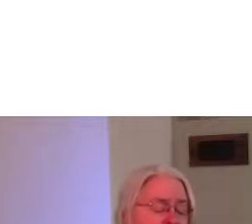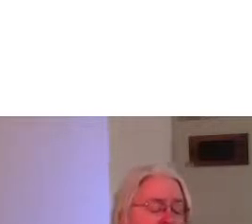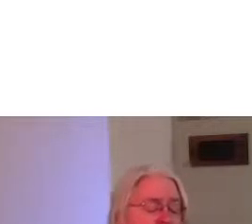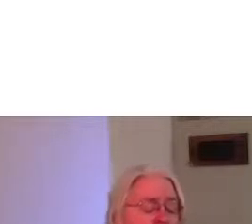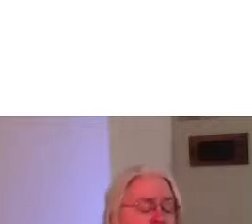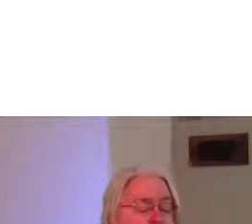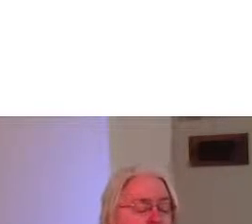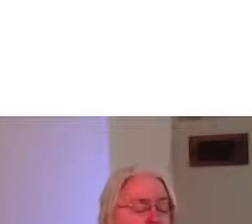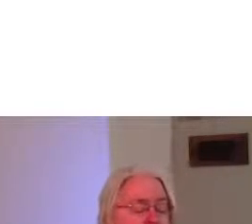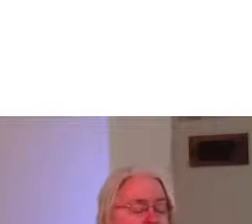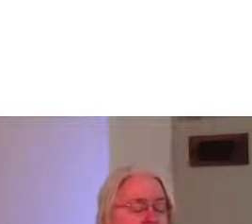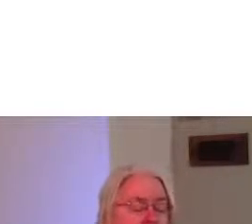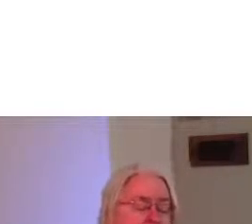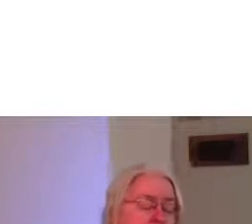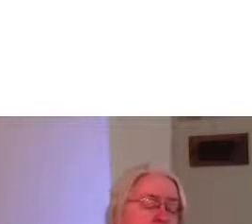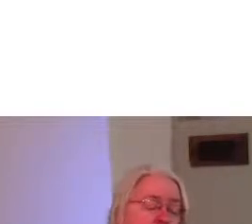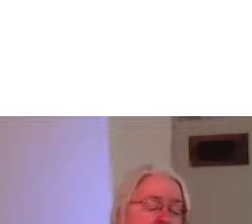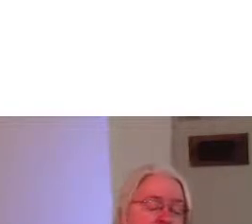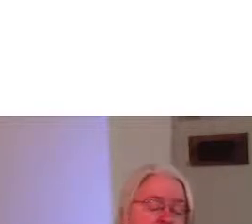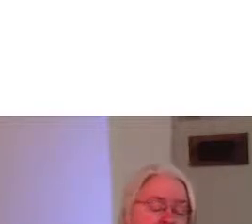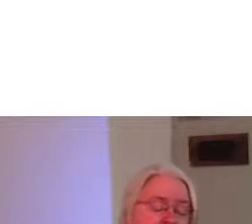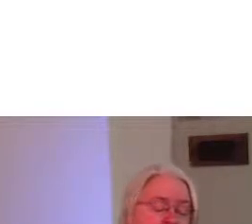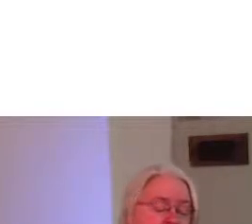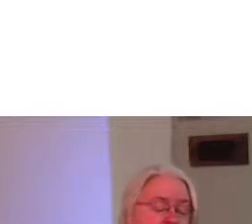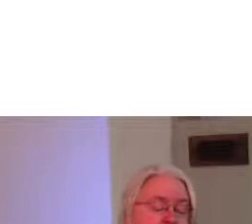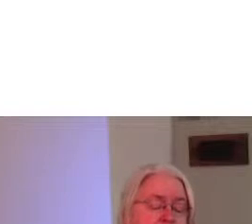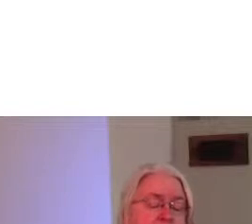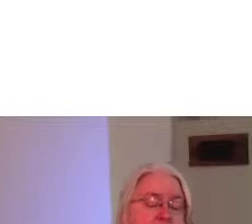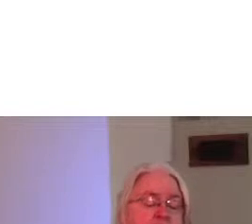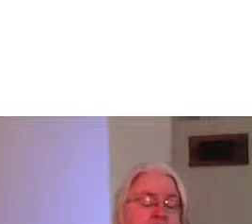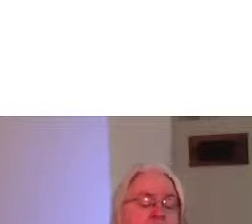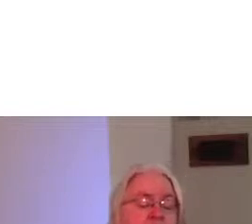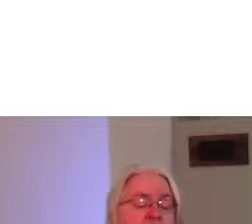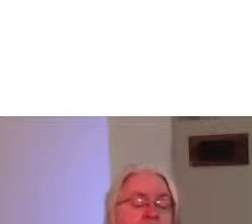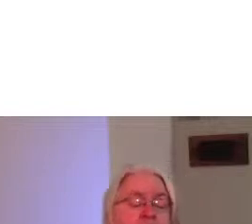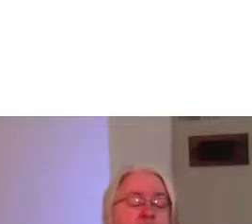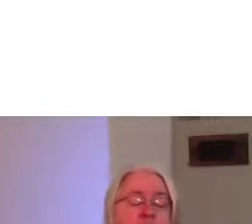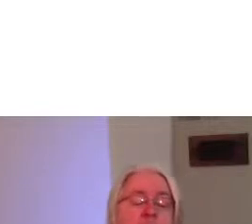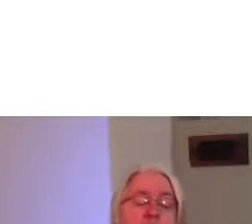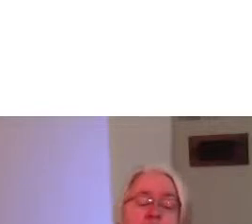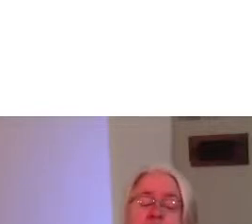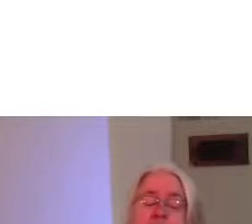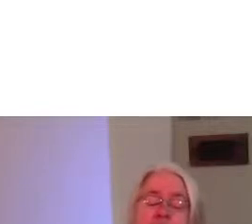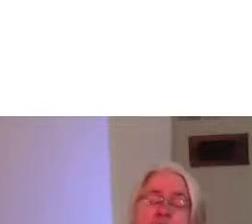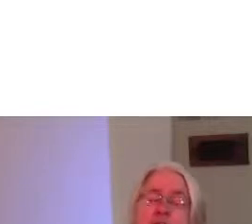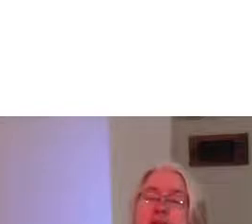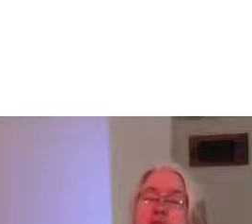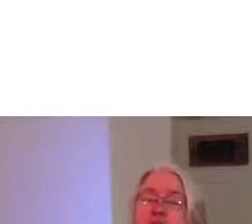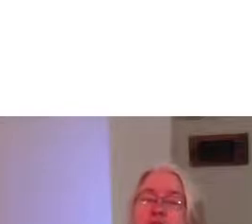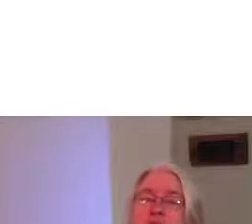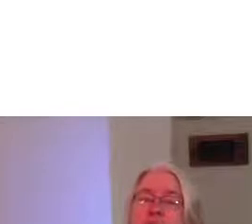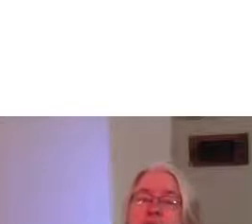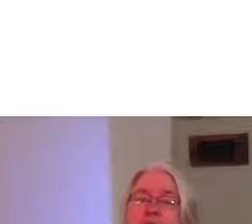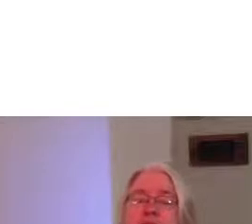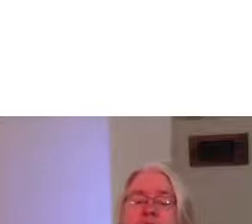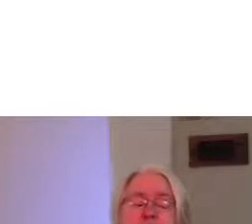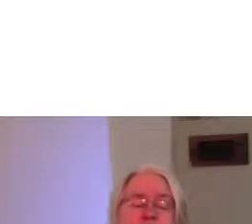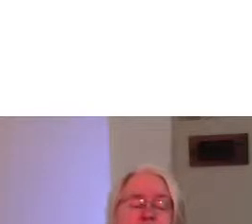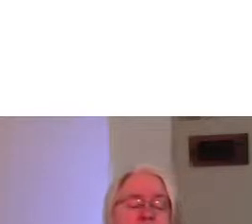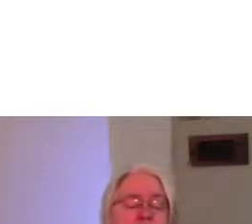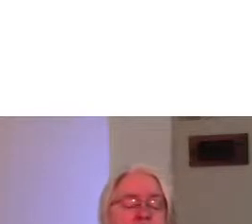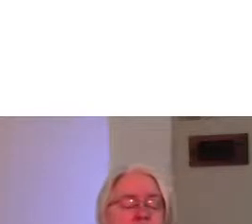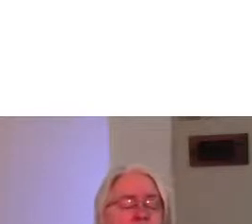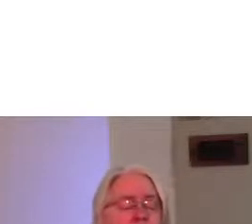can belong. We need to feel the freedom just to have